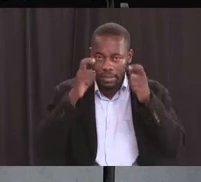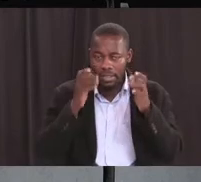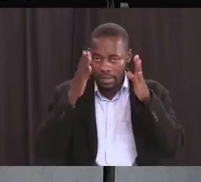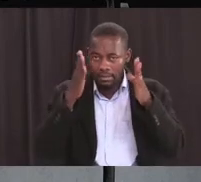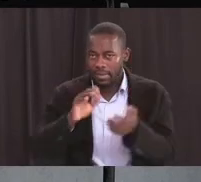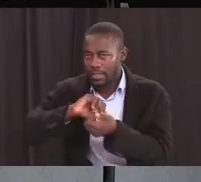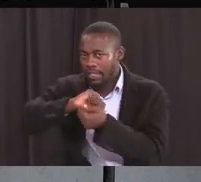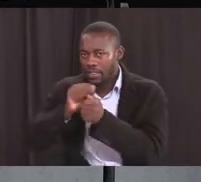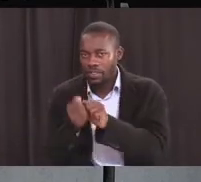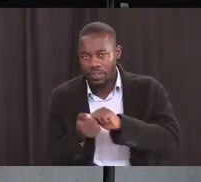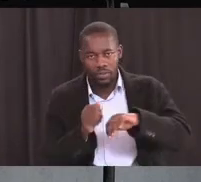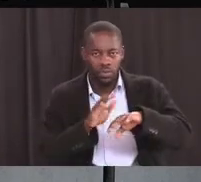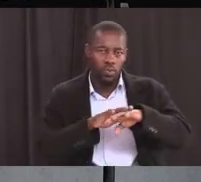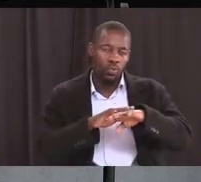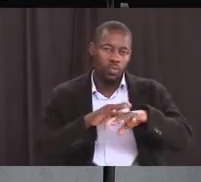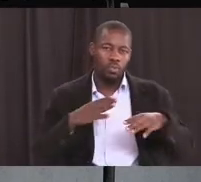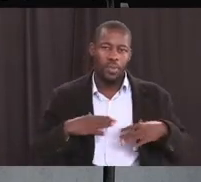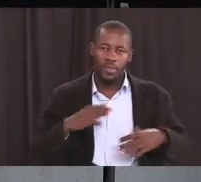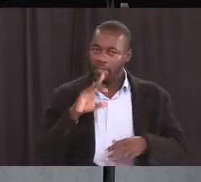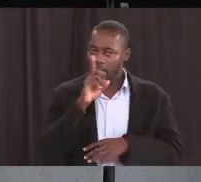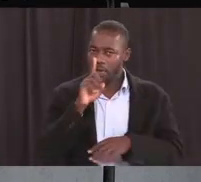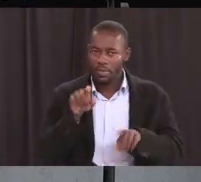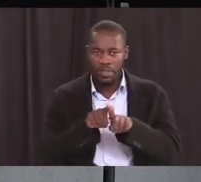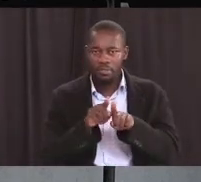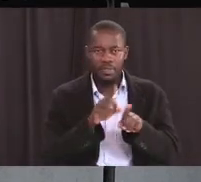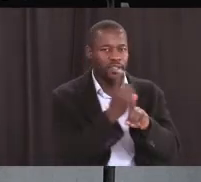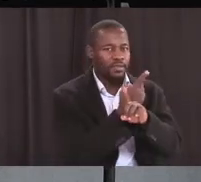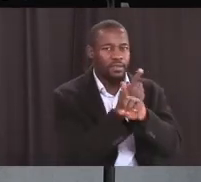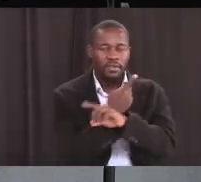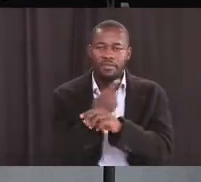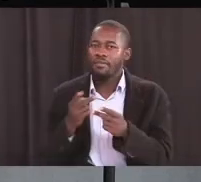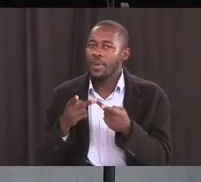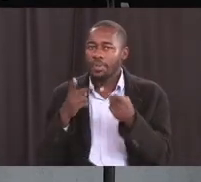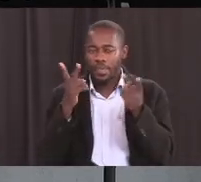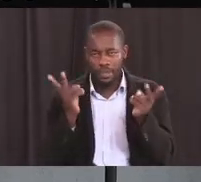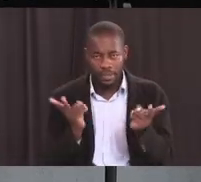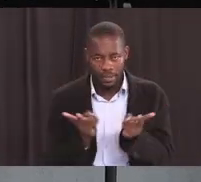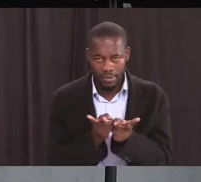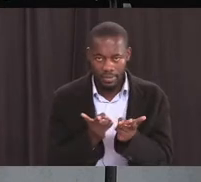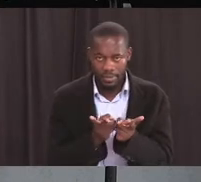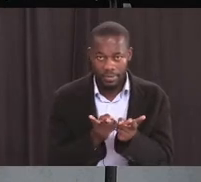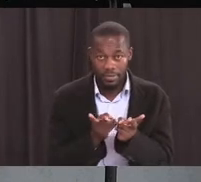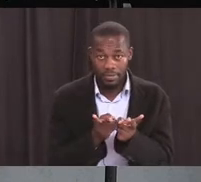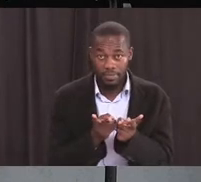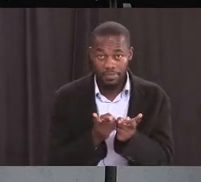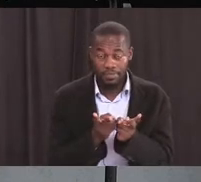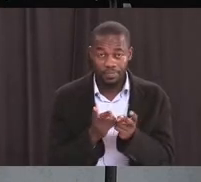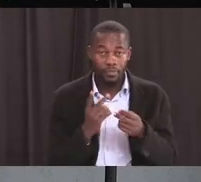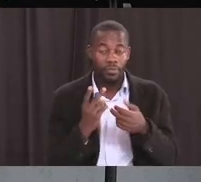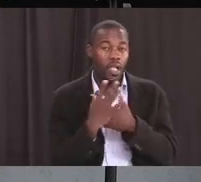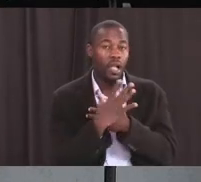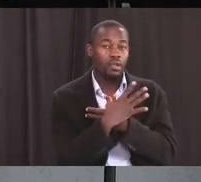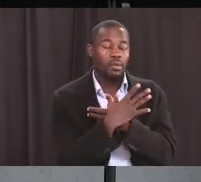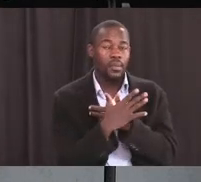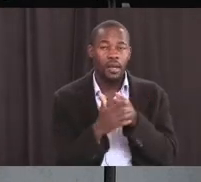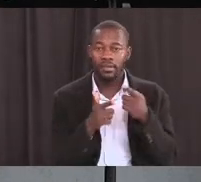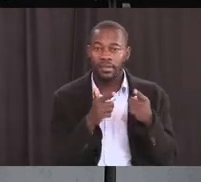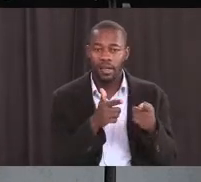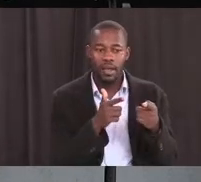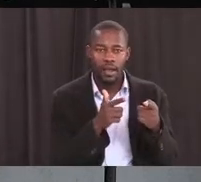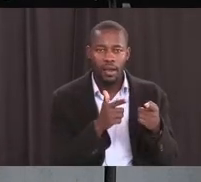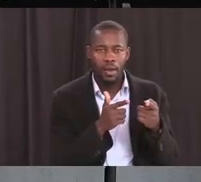churches in Nairobi and beyond. Over the next 2 months, we'll go on a journey with Paul the Apostle